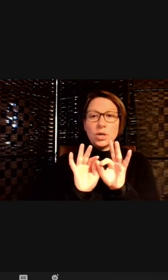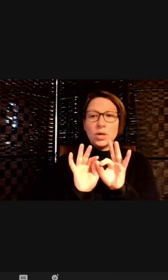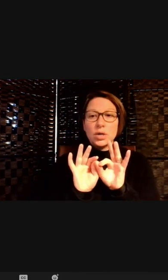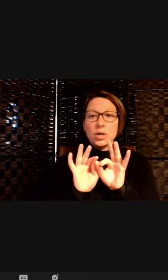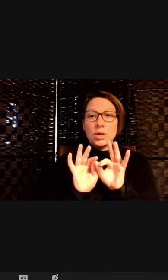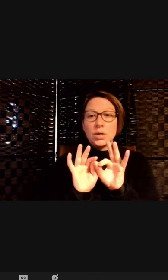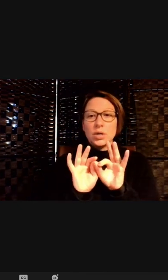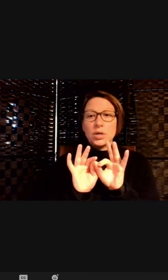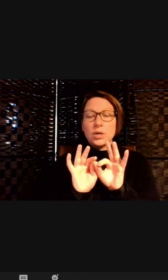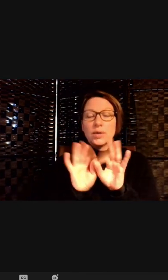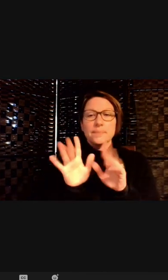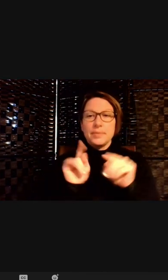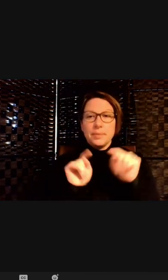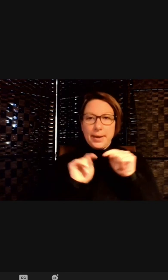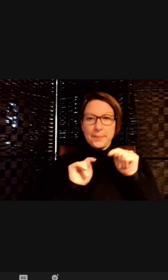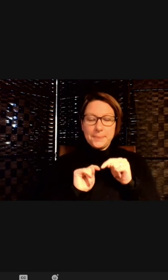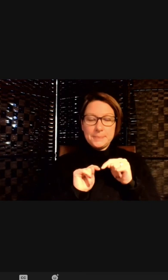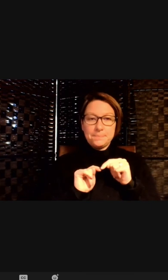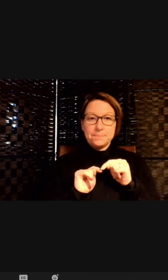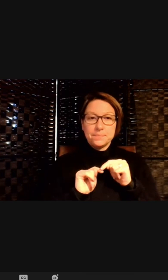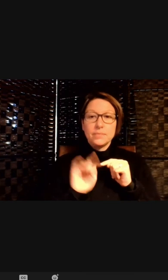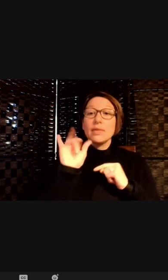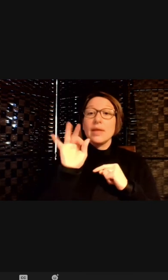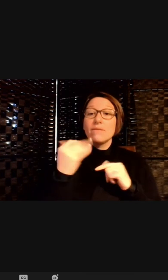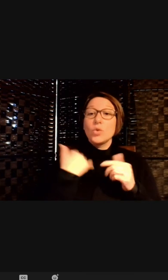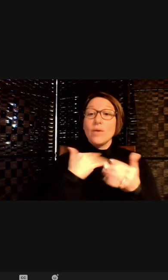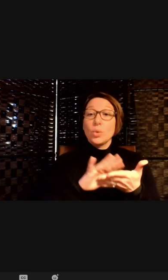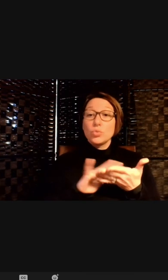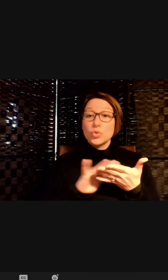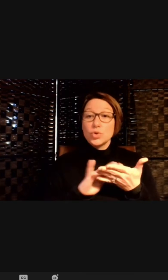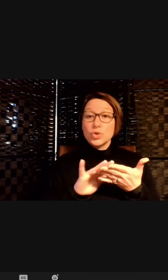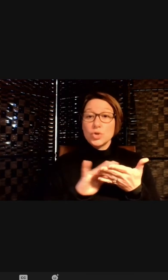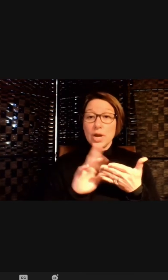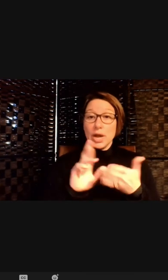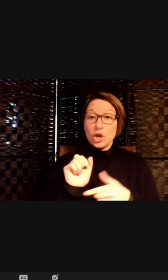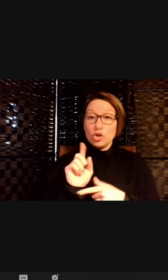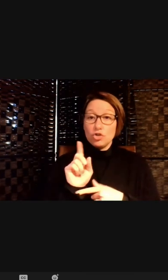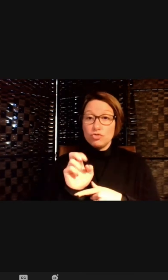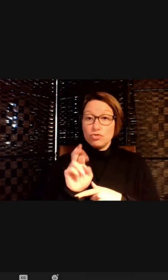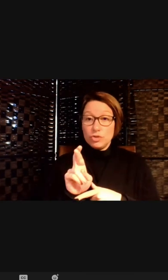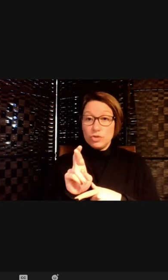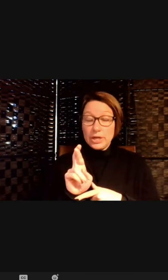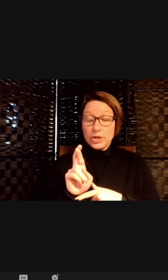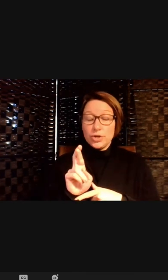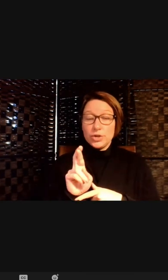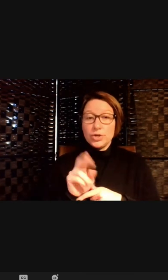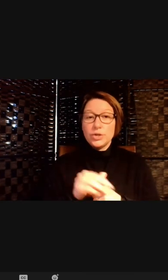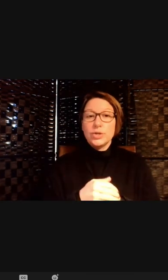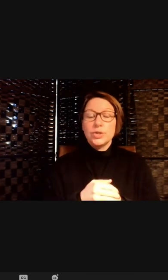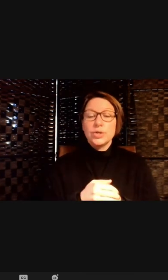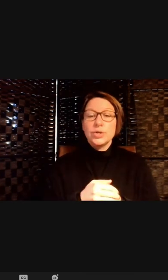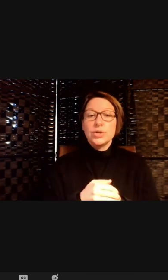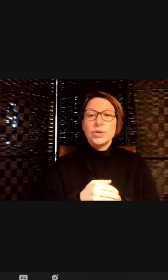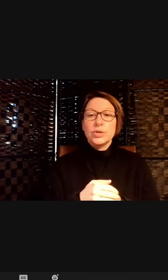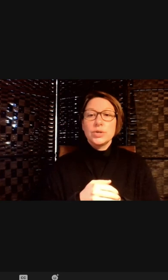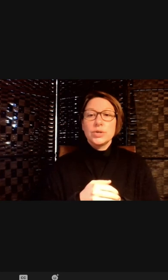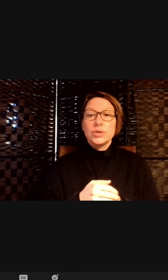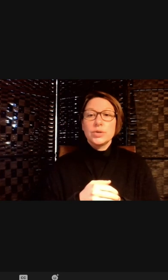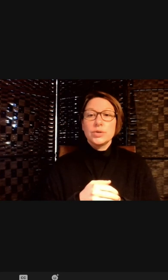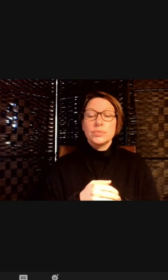let me go back. If you had a Braille reader, for those of you who are in the vision world, or